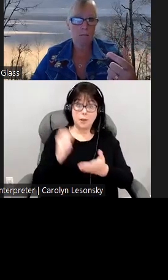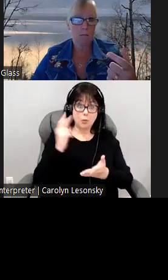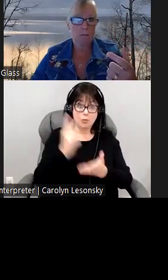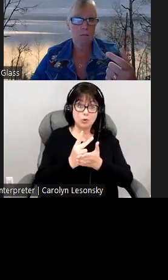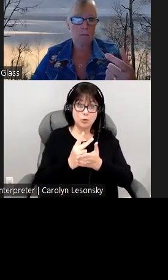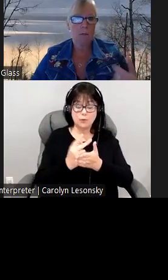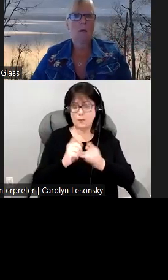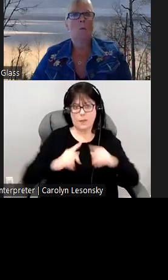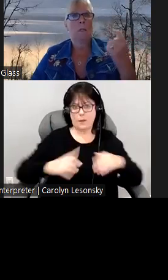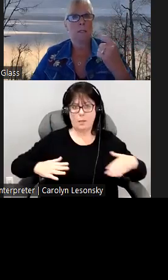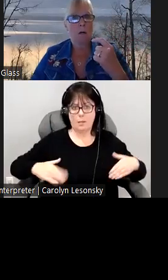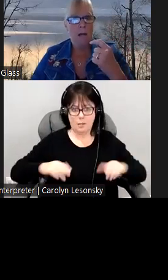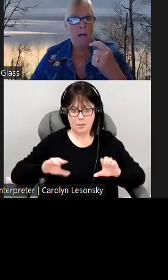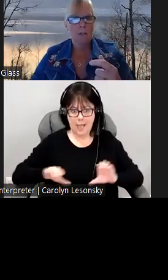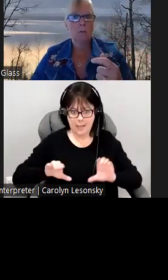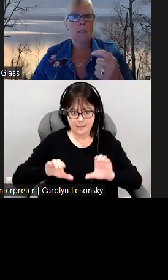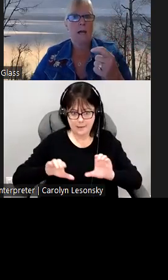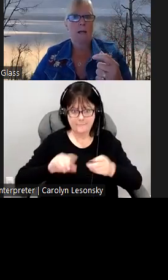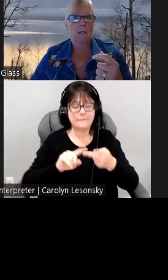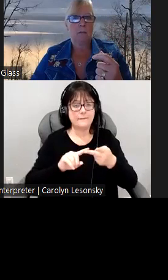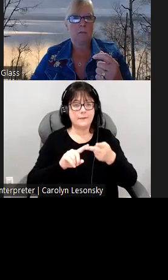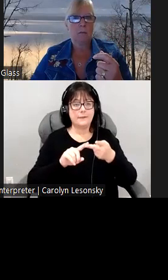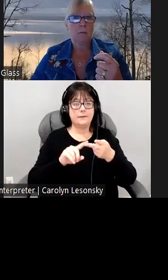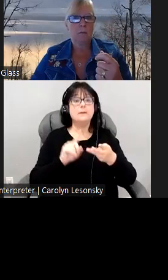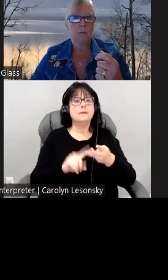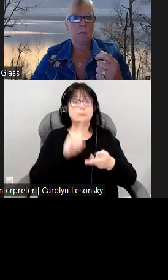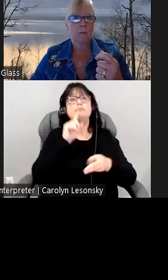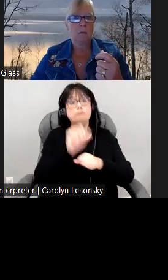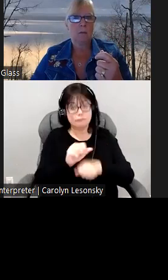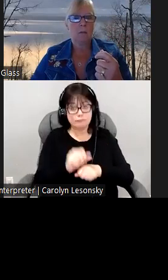active, ones that are actually active,